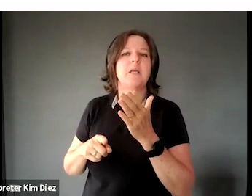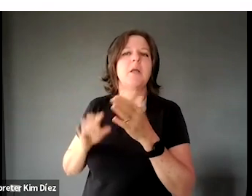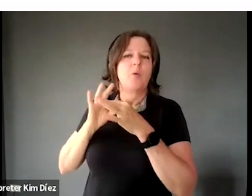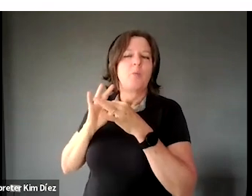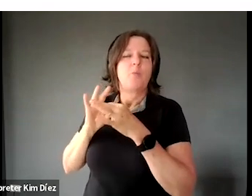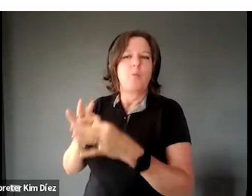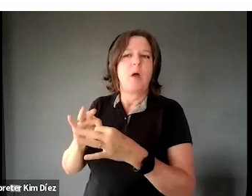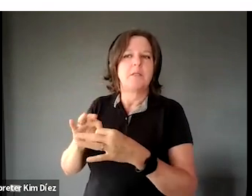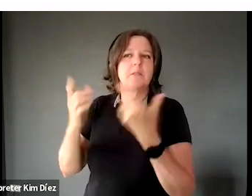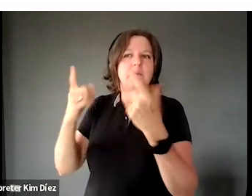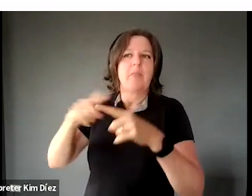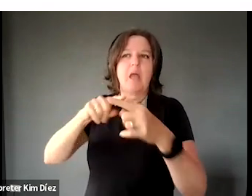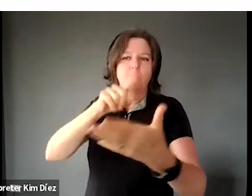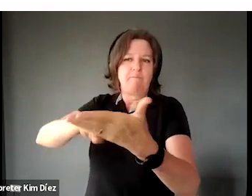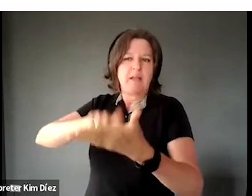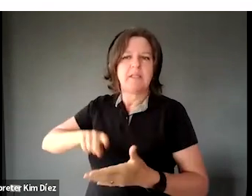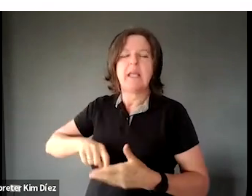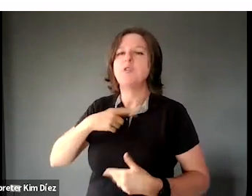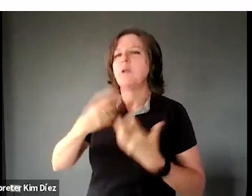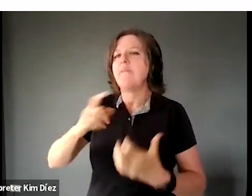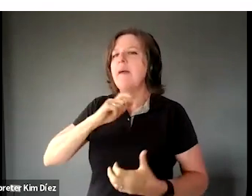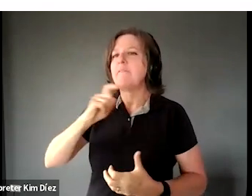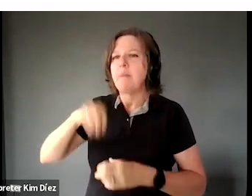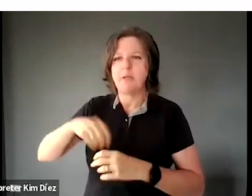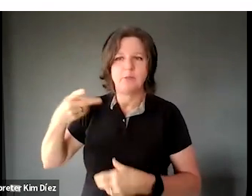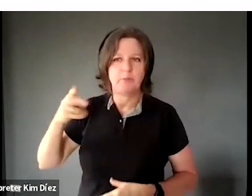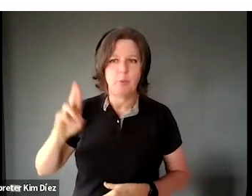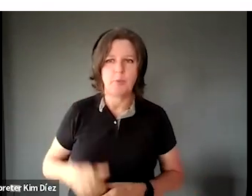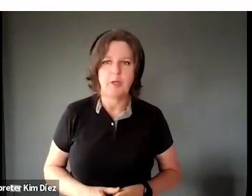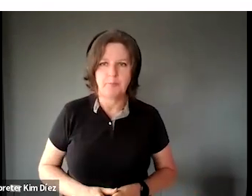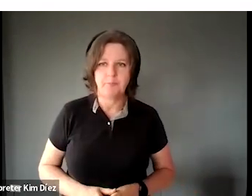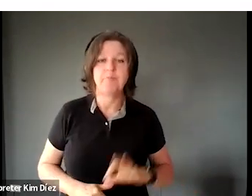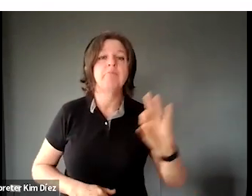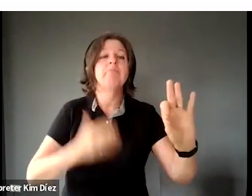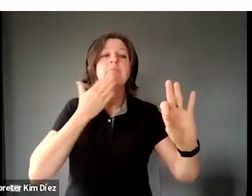more about the study of heavy metals in Puerto Rico.